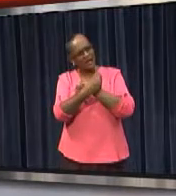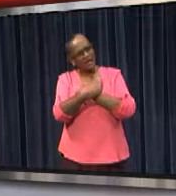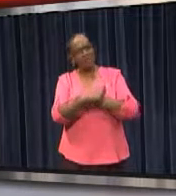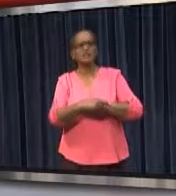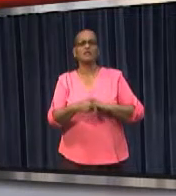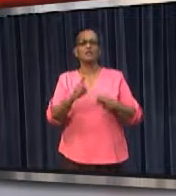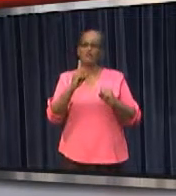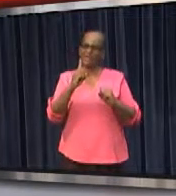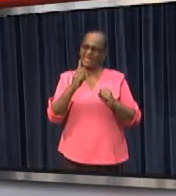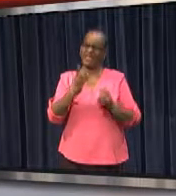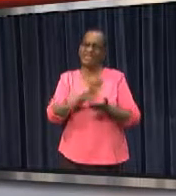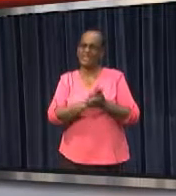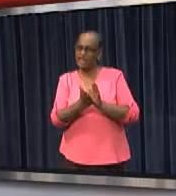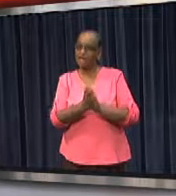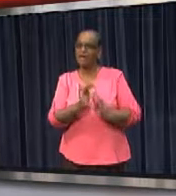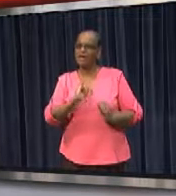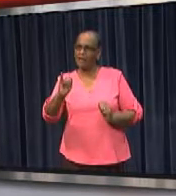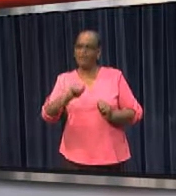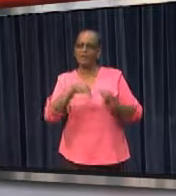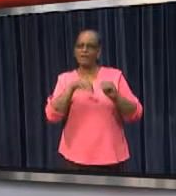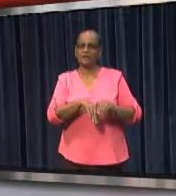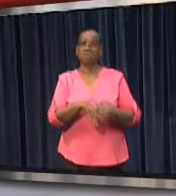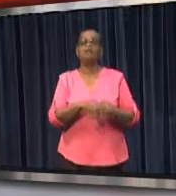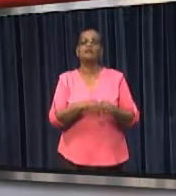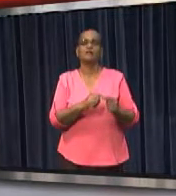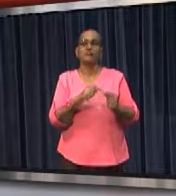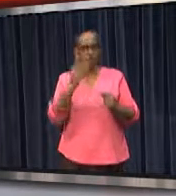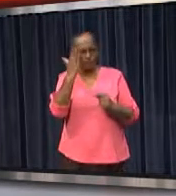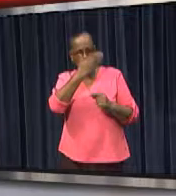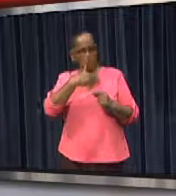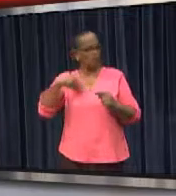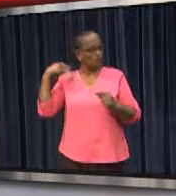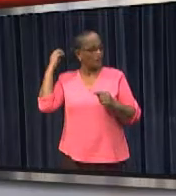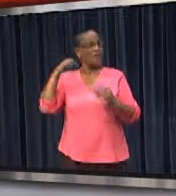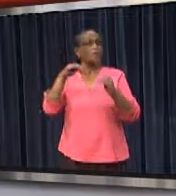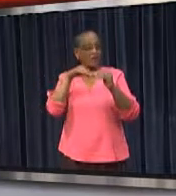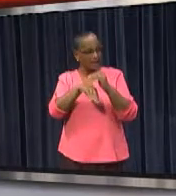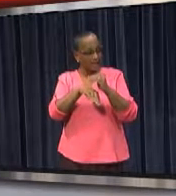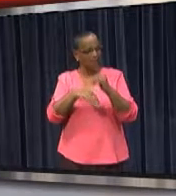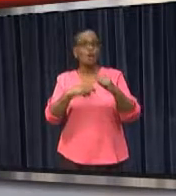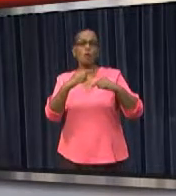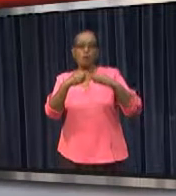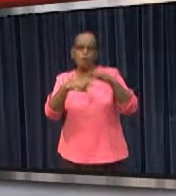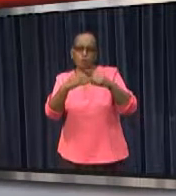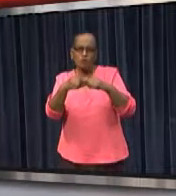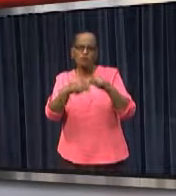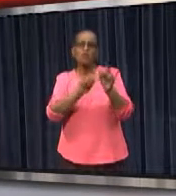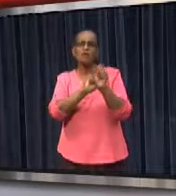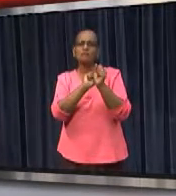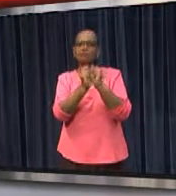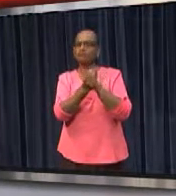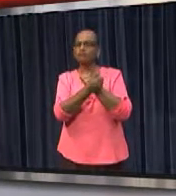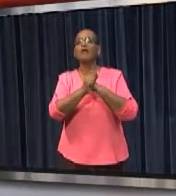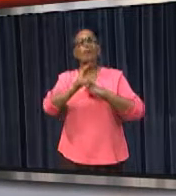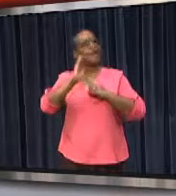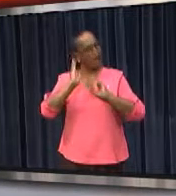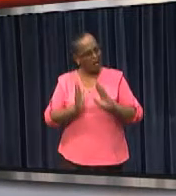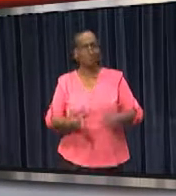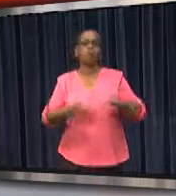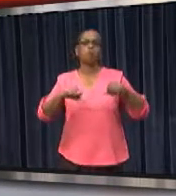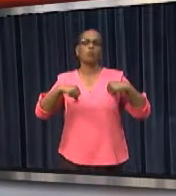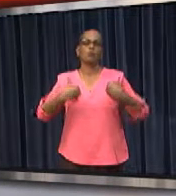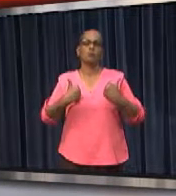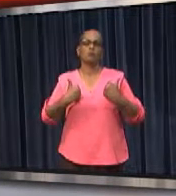1989 decided to create a common market economy. When Suriname joined, the transformation process was